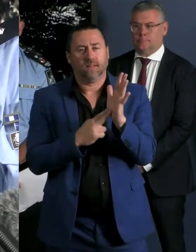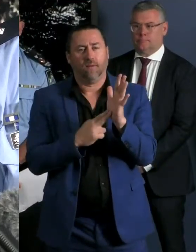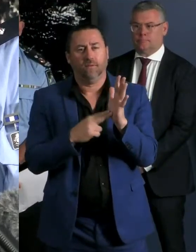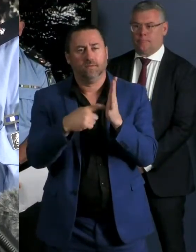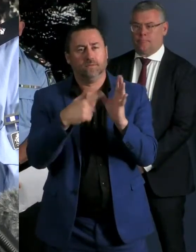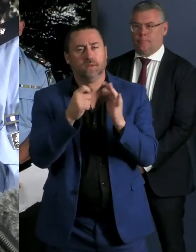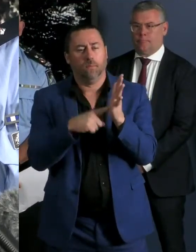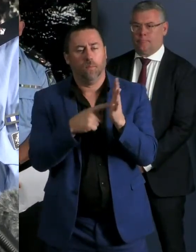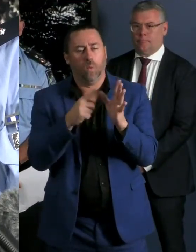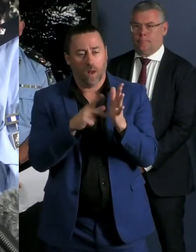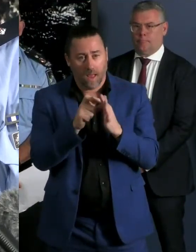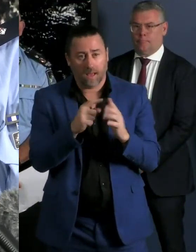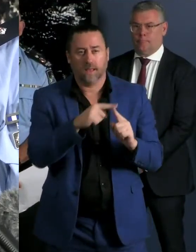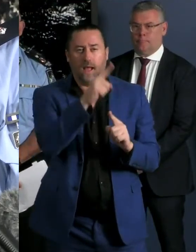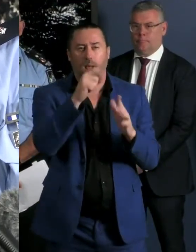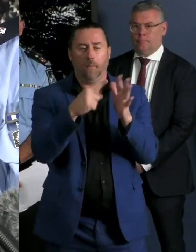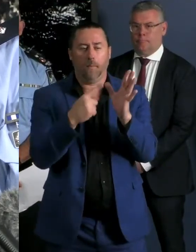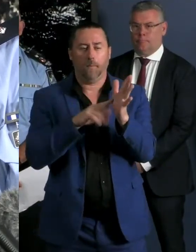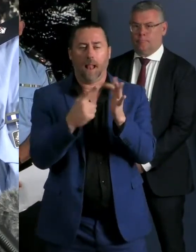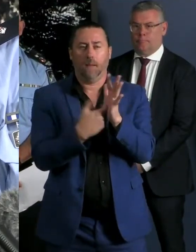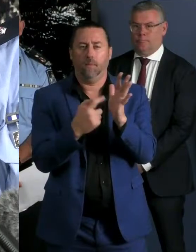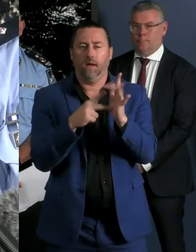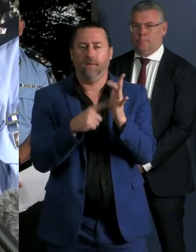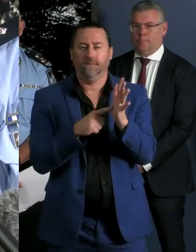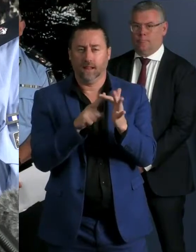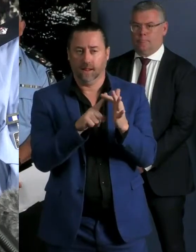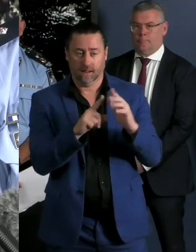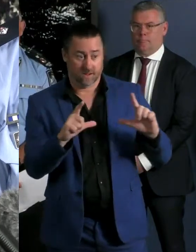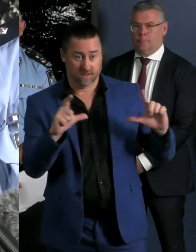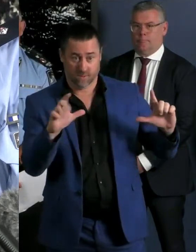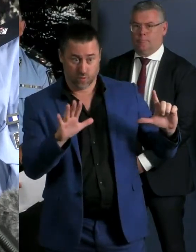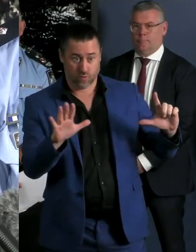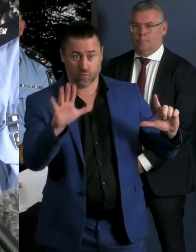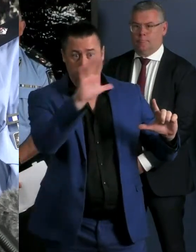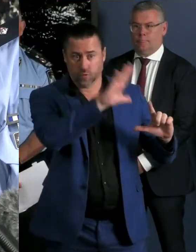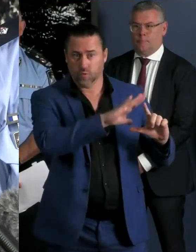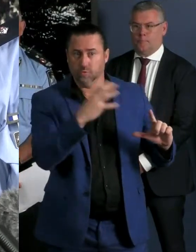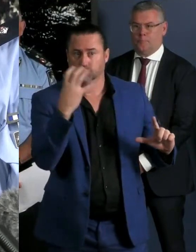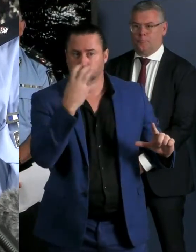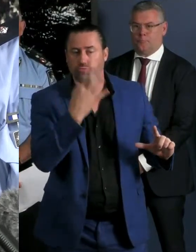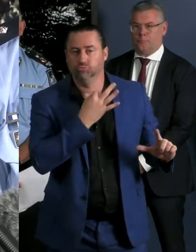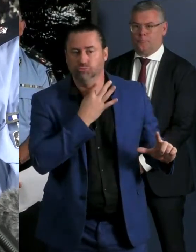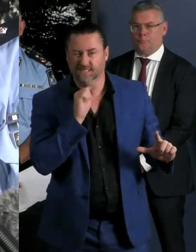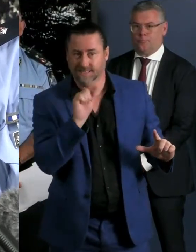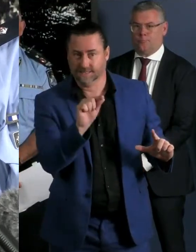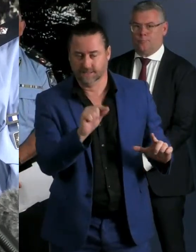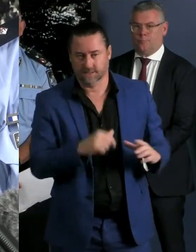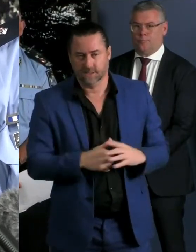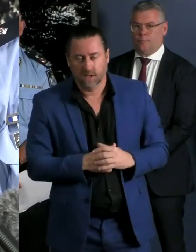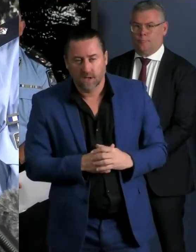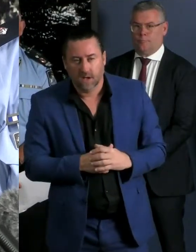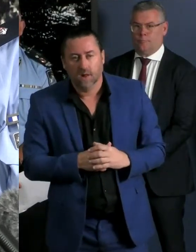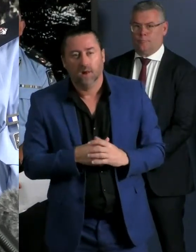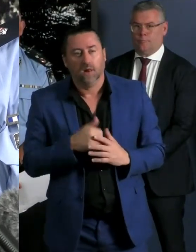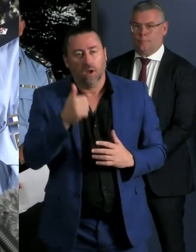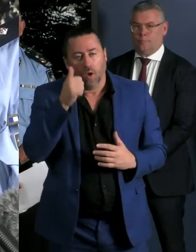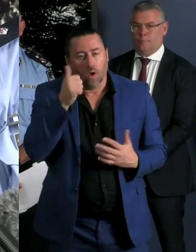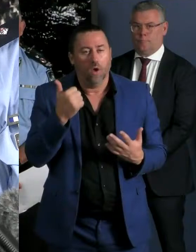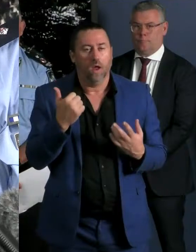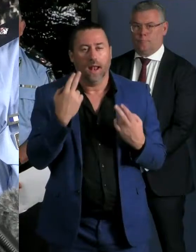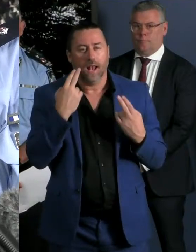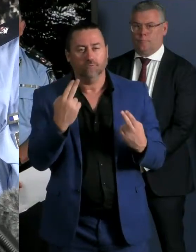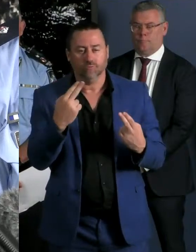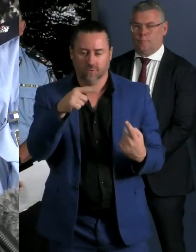Palmerville. So the main impacts, very similar to yesterday, we're not seeing a change in what we can expect in terms of the hazards from